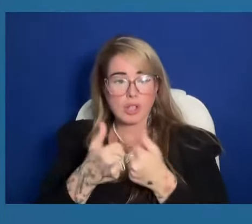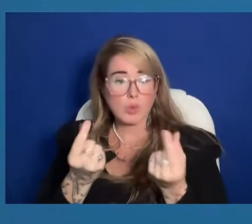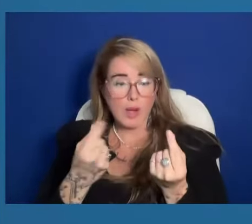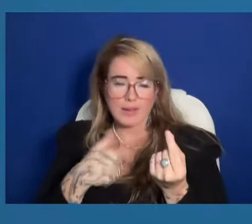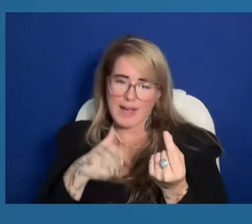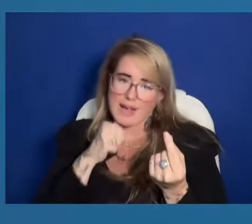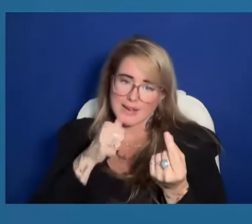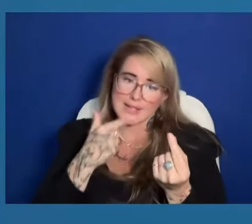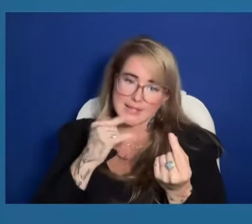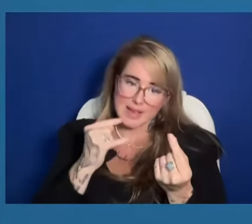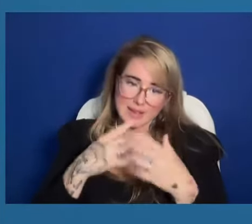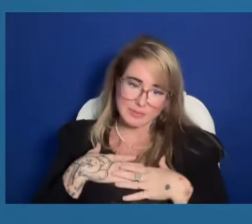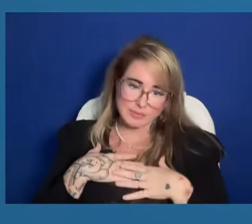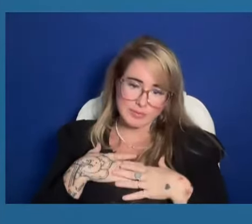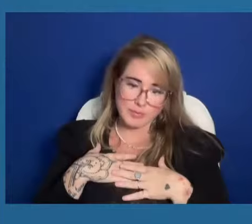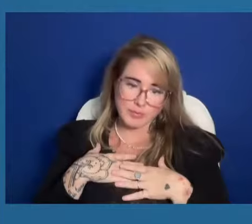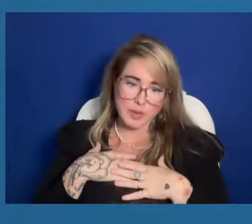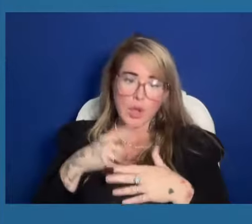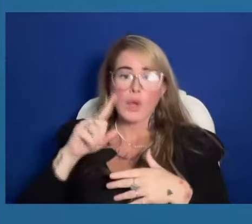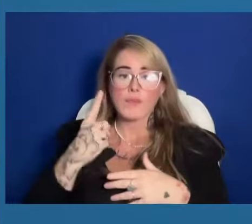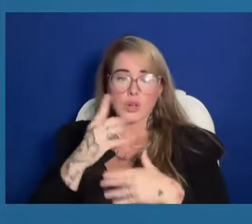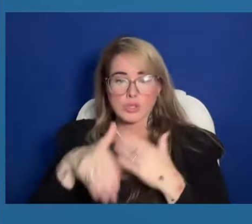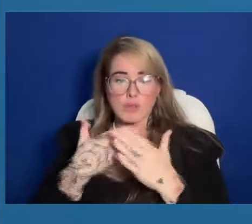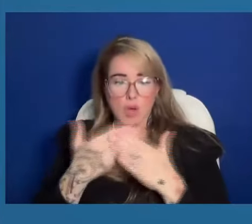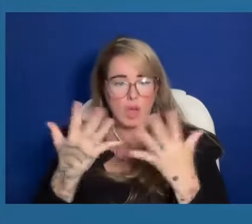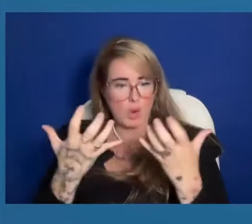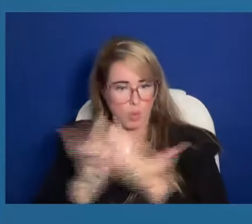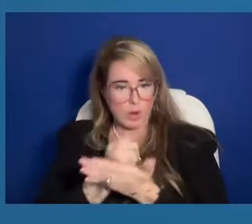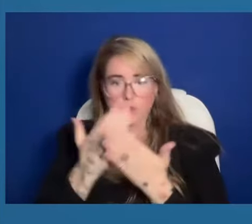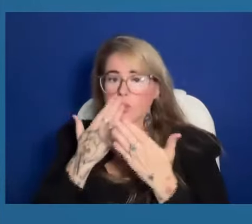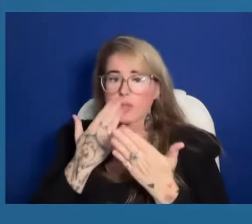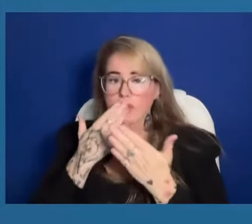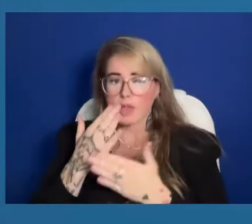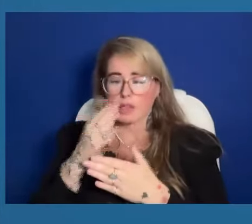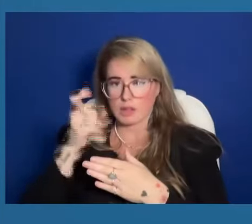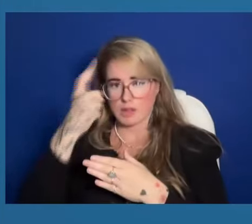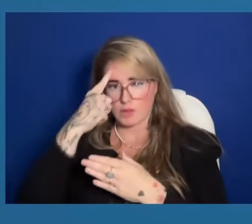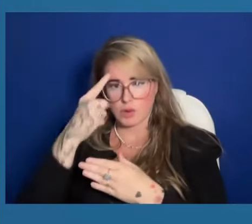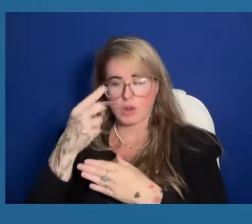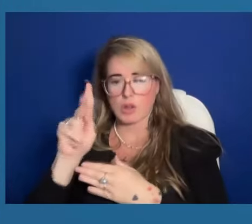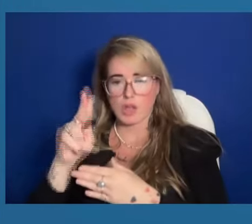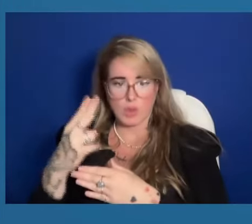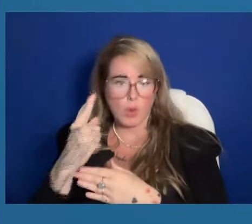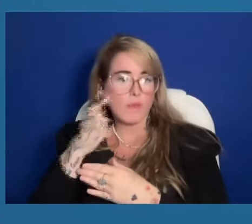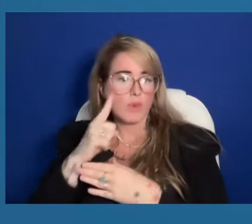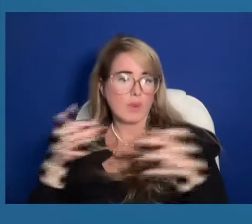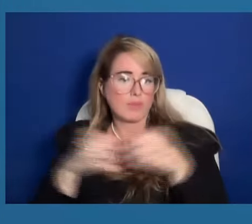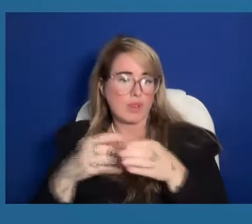it. First of all, I want to thank Governor Hochul for bringing us together. Thank all of you for